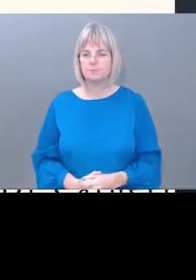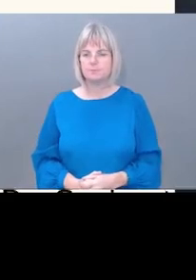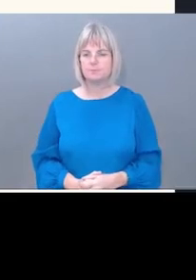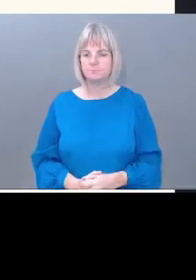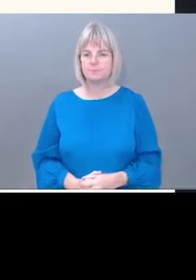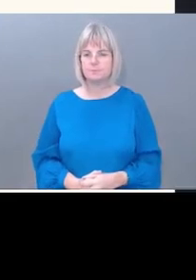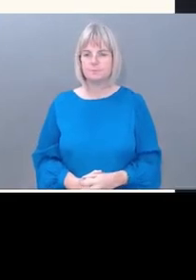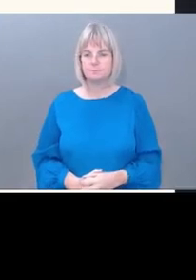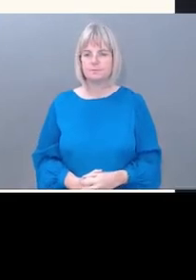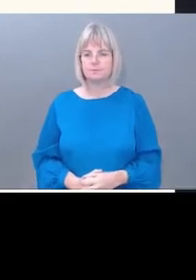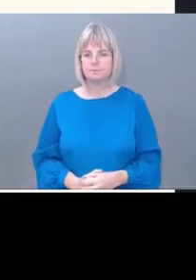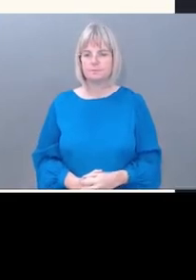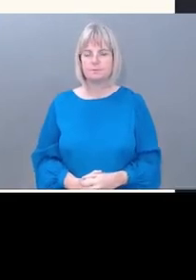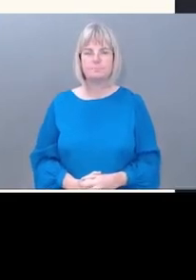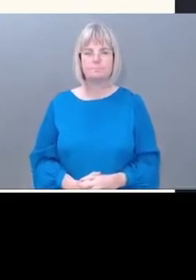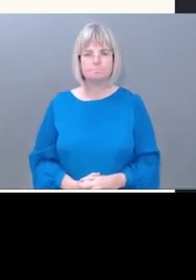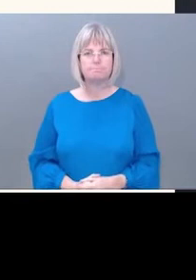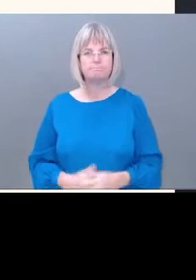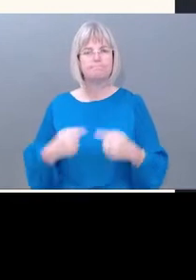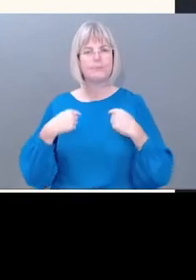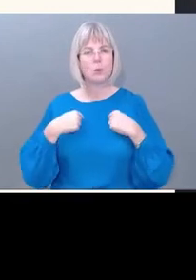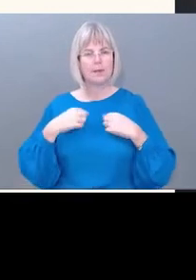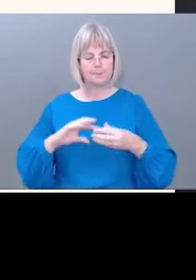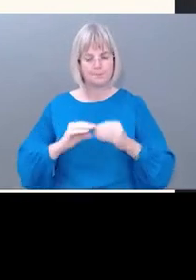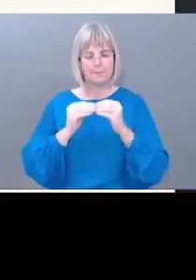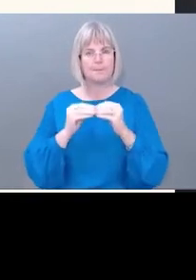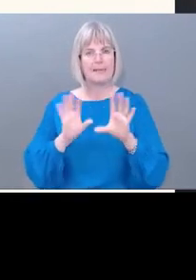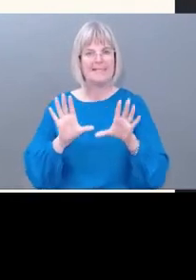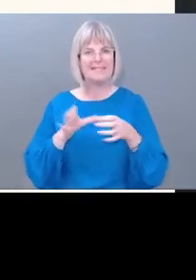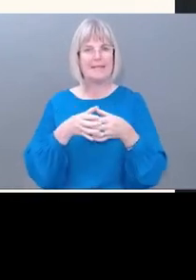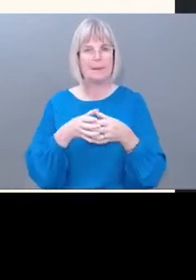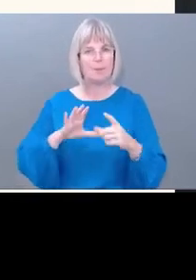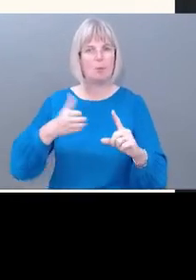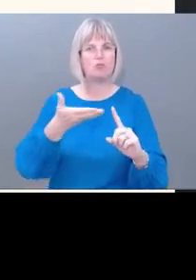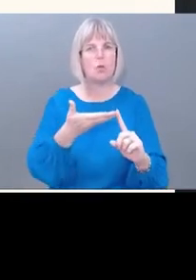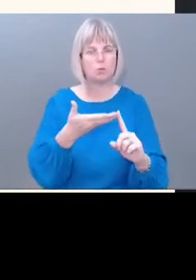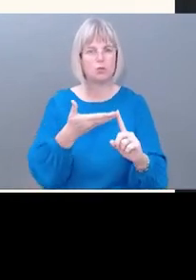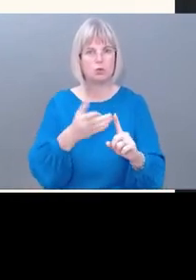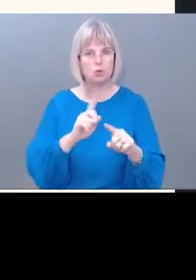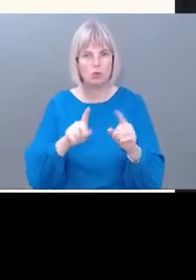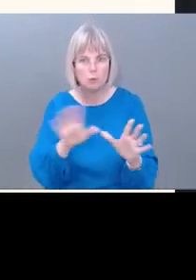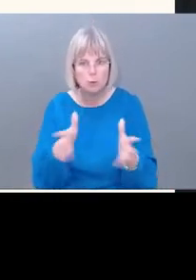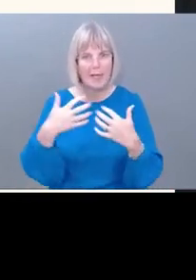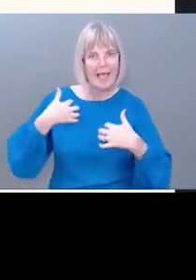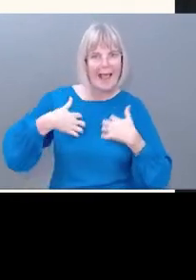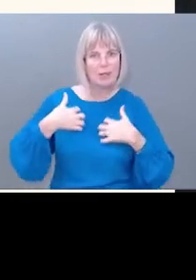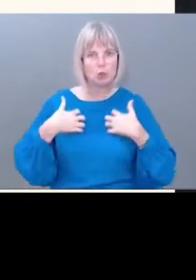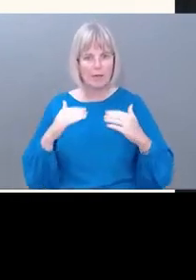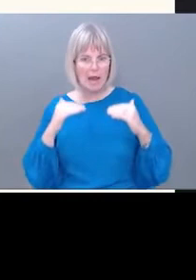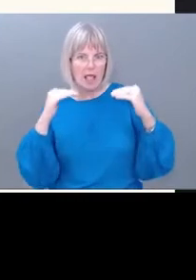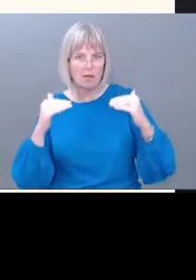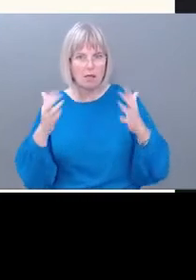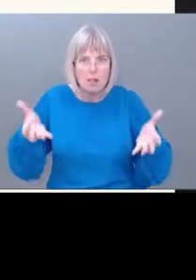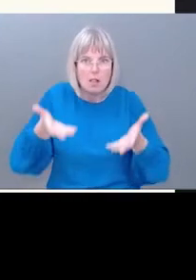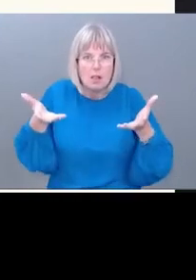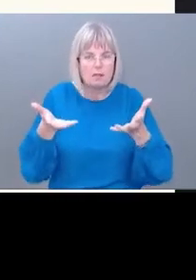We're building a team approach to try and help maintain those energy levels and to take care of each other, especially our colleagues and our